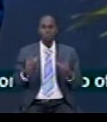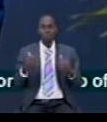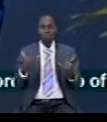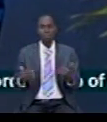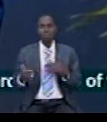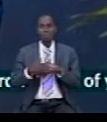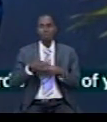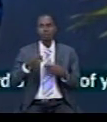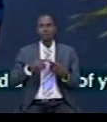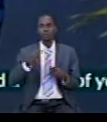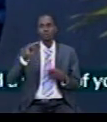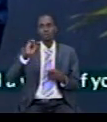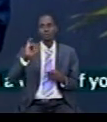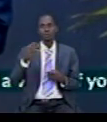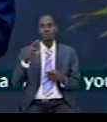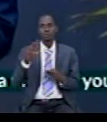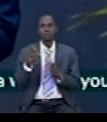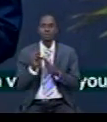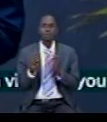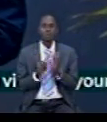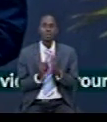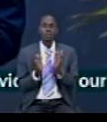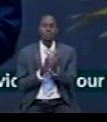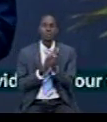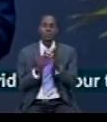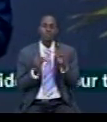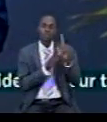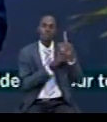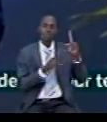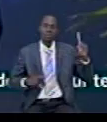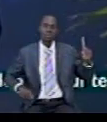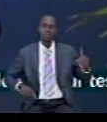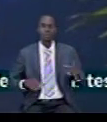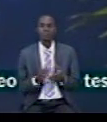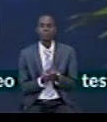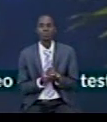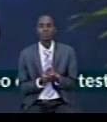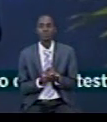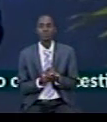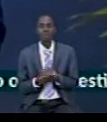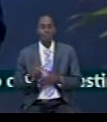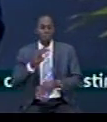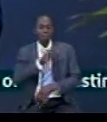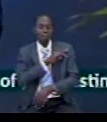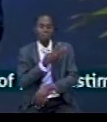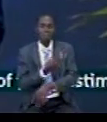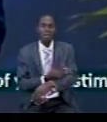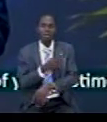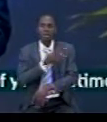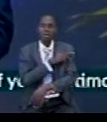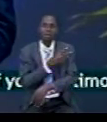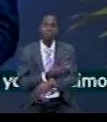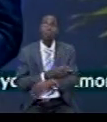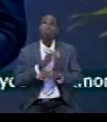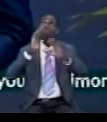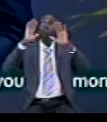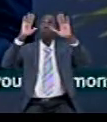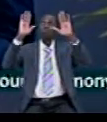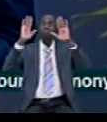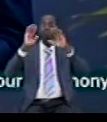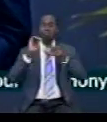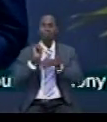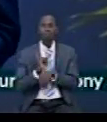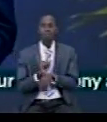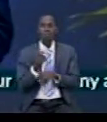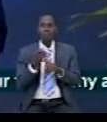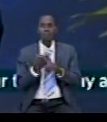overseer. Praise the Lord. Mighty, mighty miracles from the